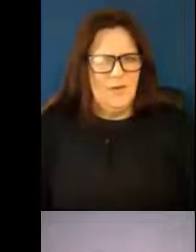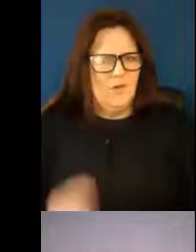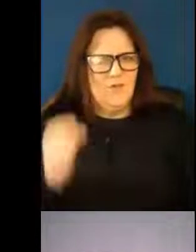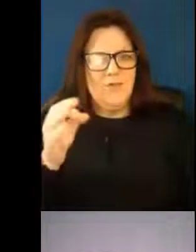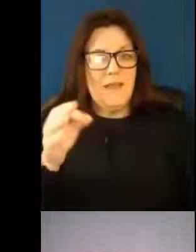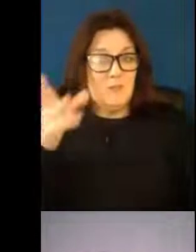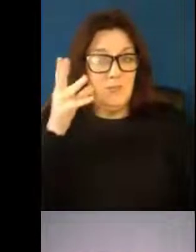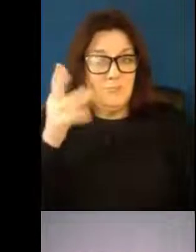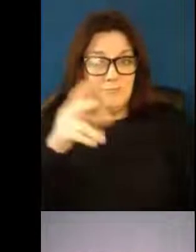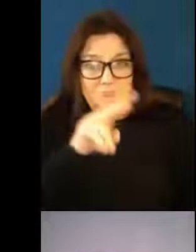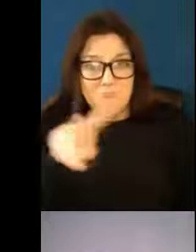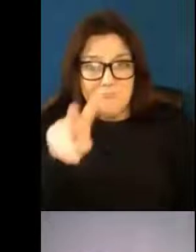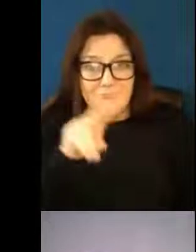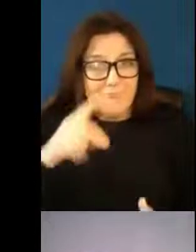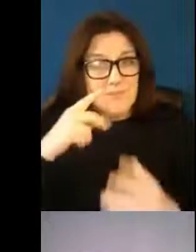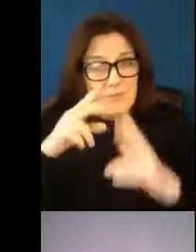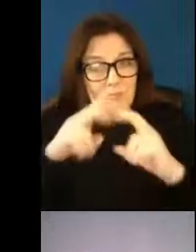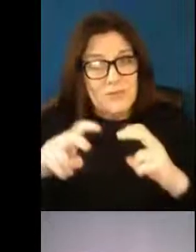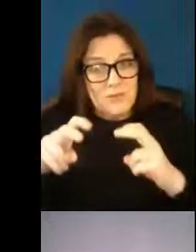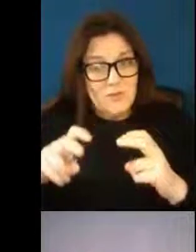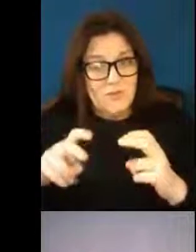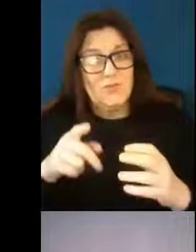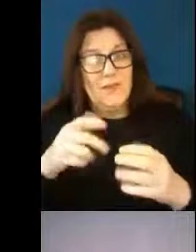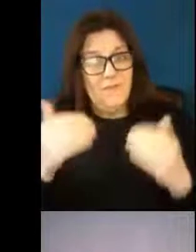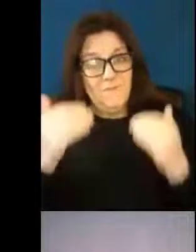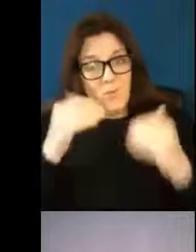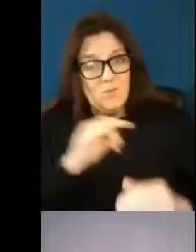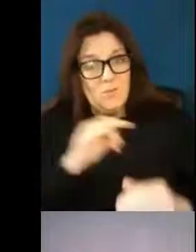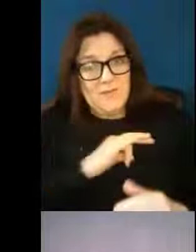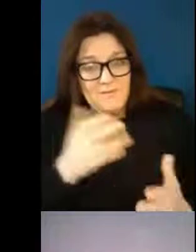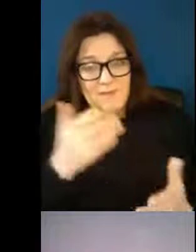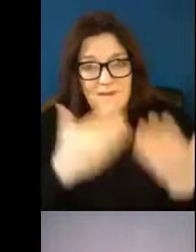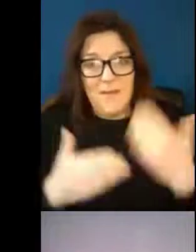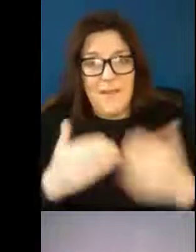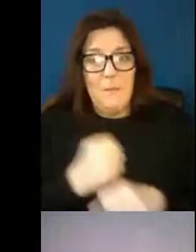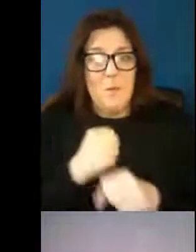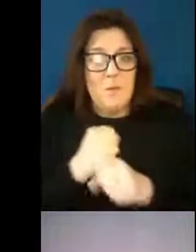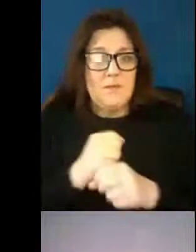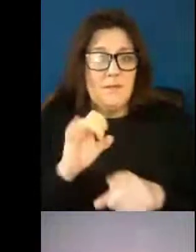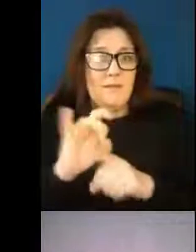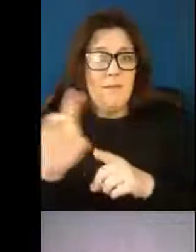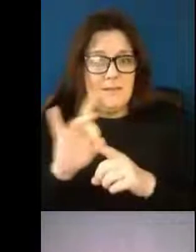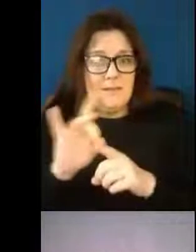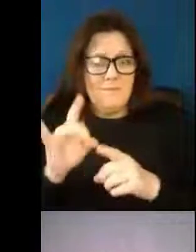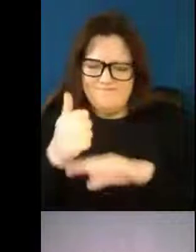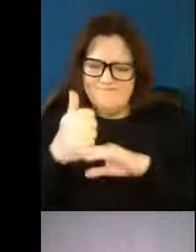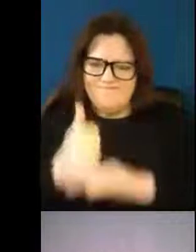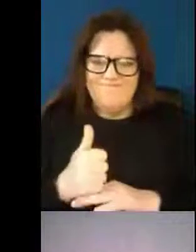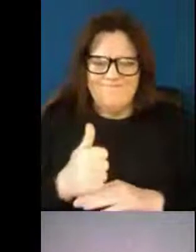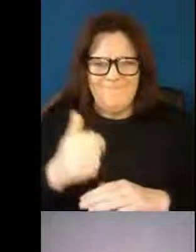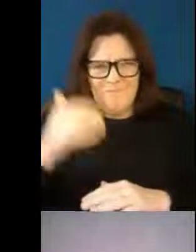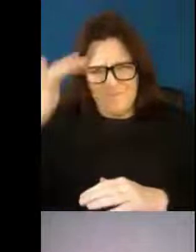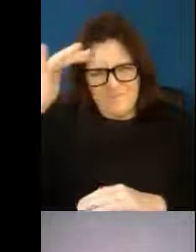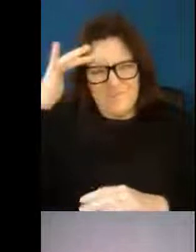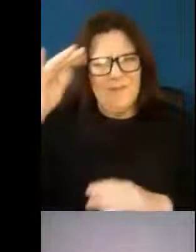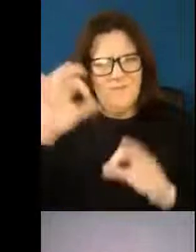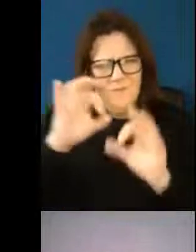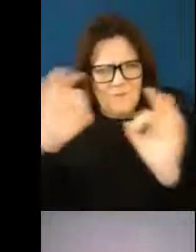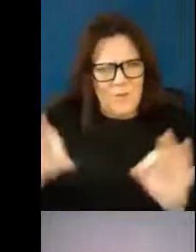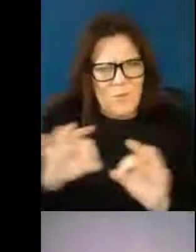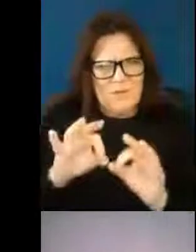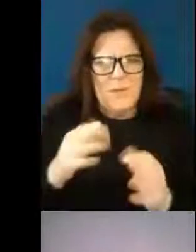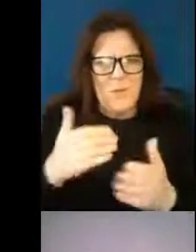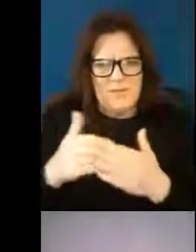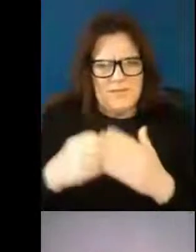up a little bit on the research, to inform yourselves around the foundations upon which you're going to develop